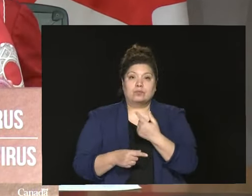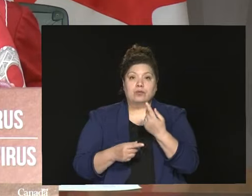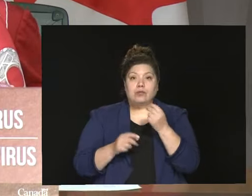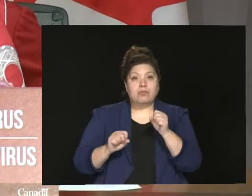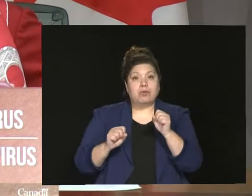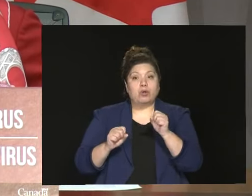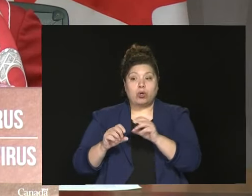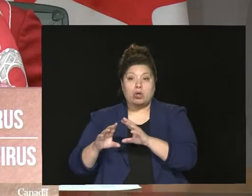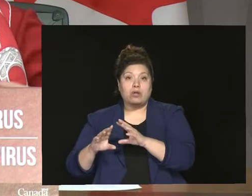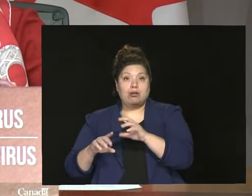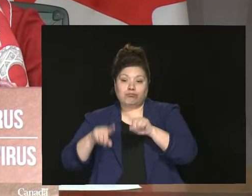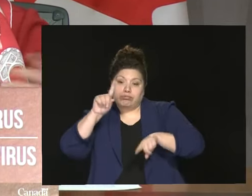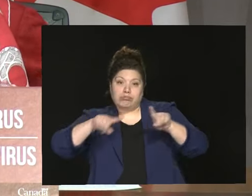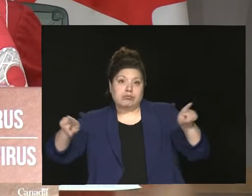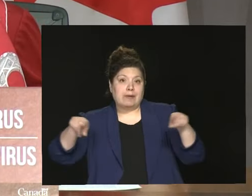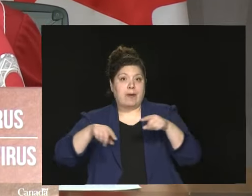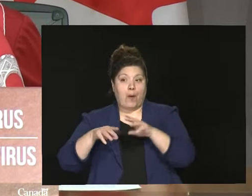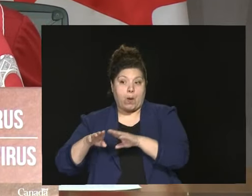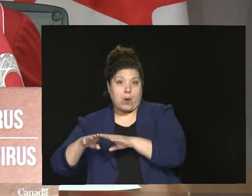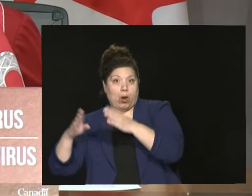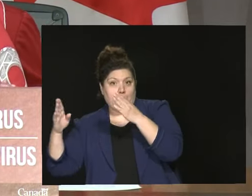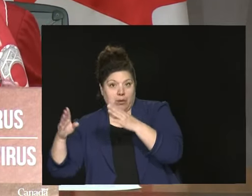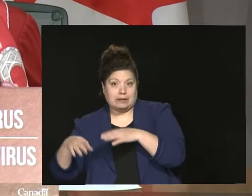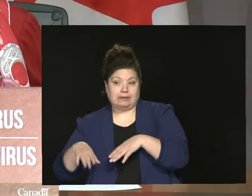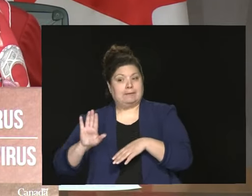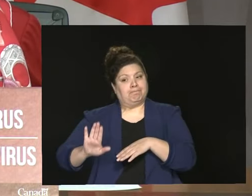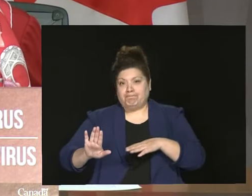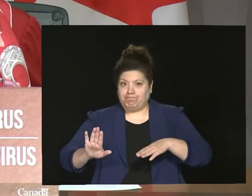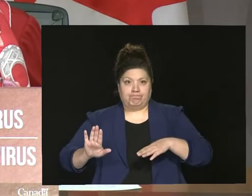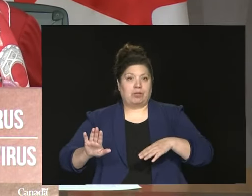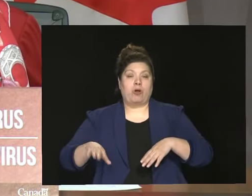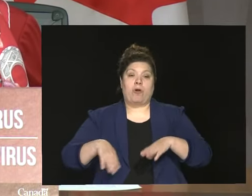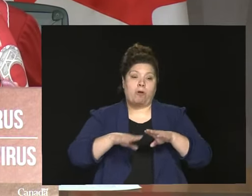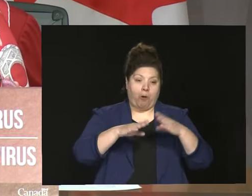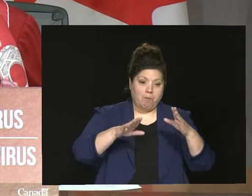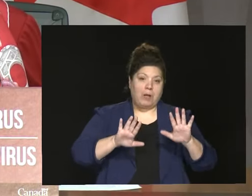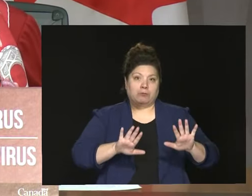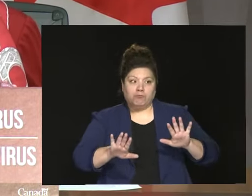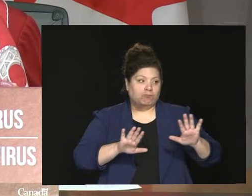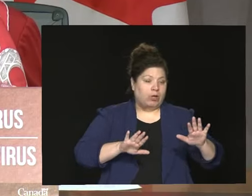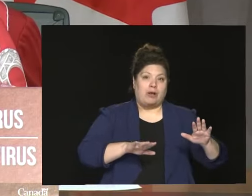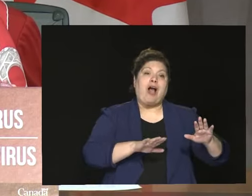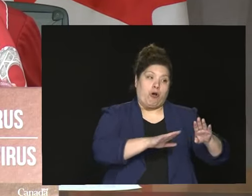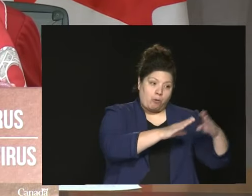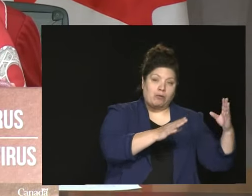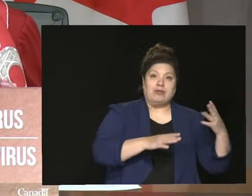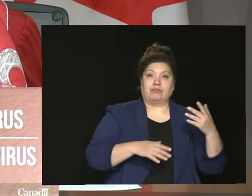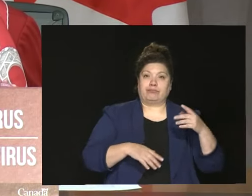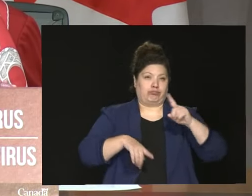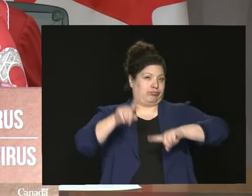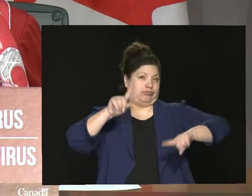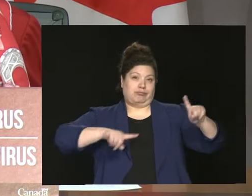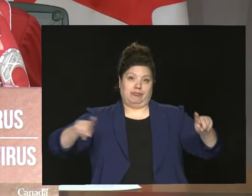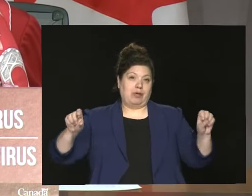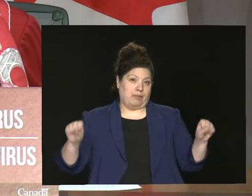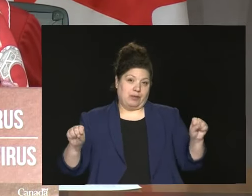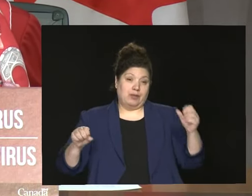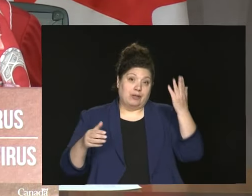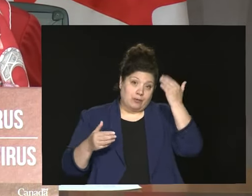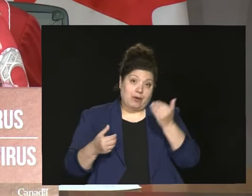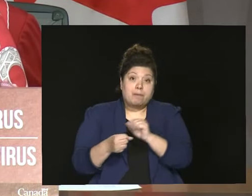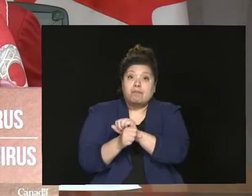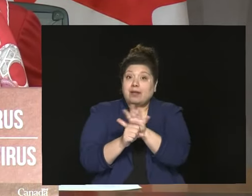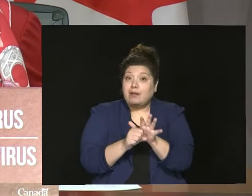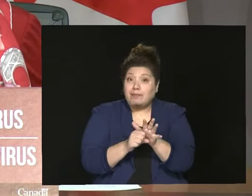pace of the restart across the country, simply because the experience of the pandemic has been and continues